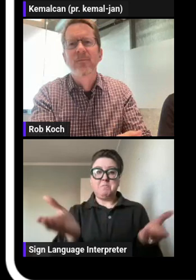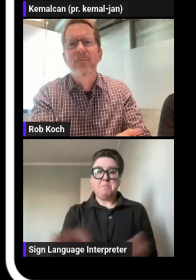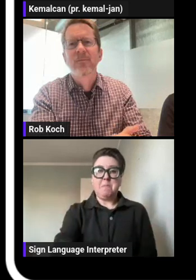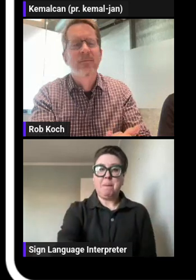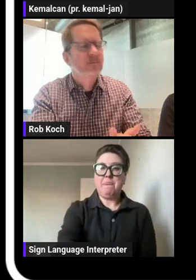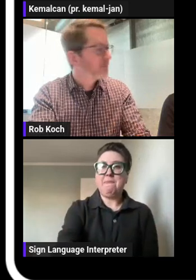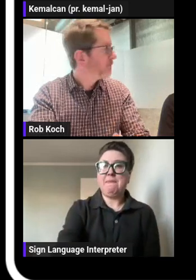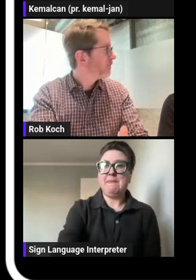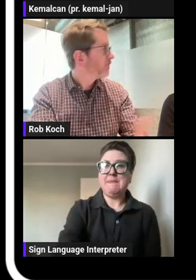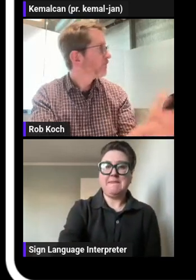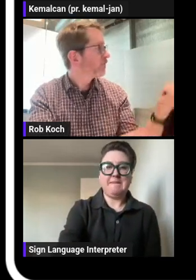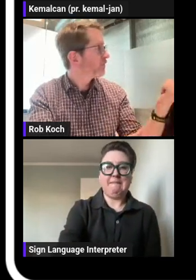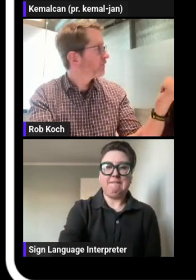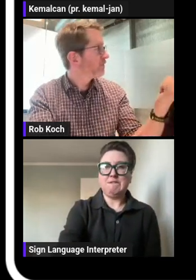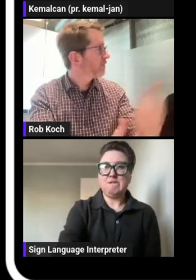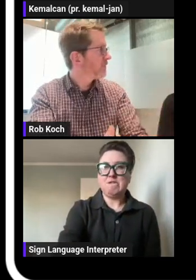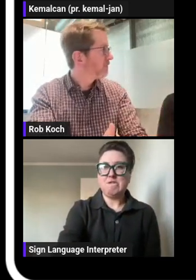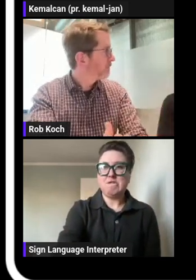Excelsior?